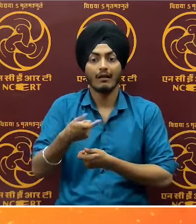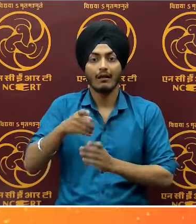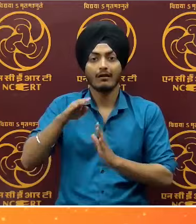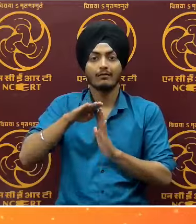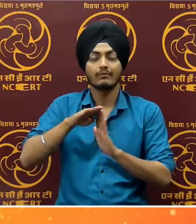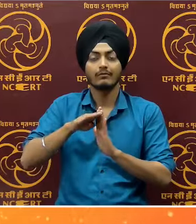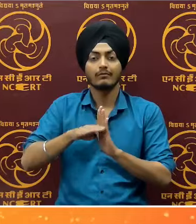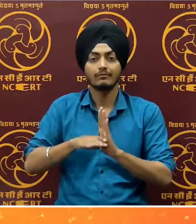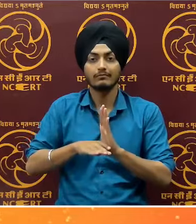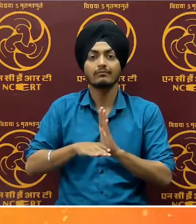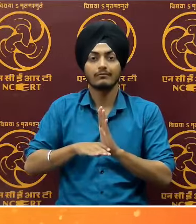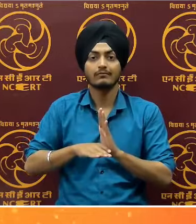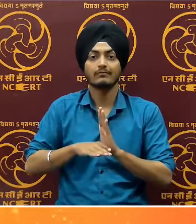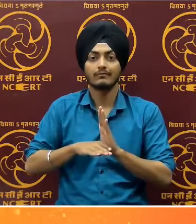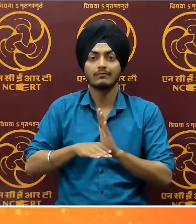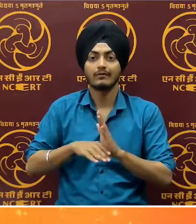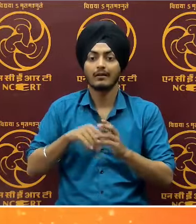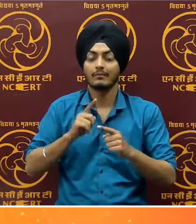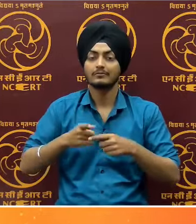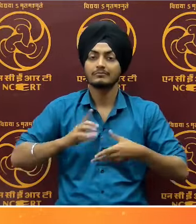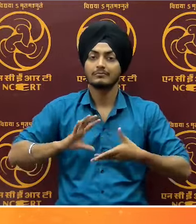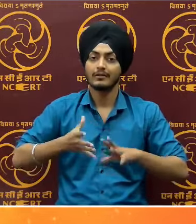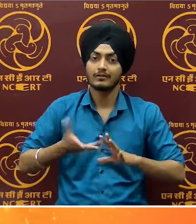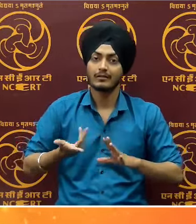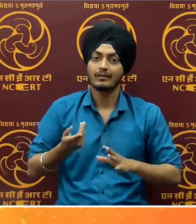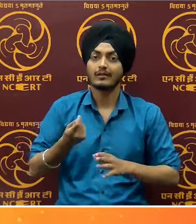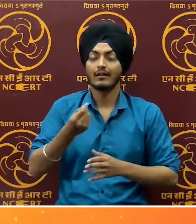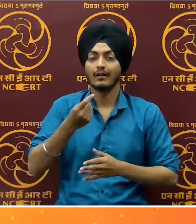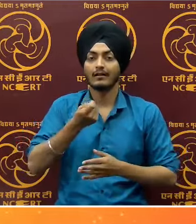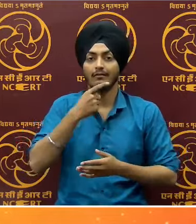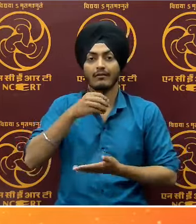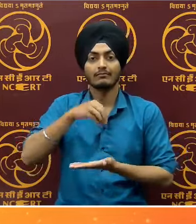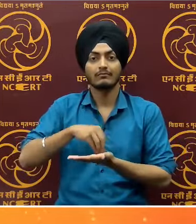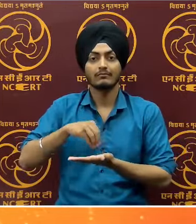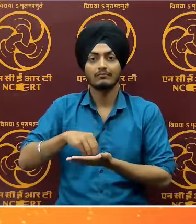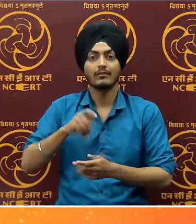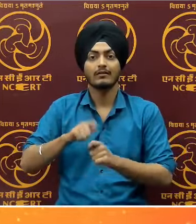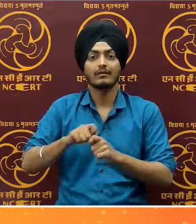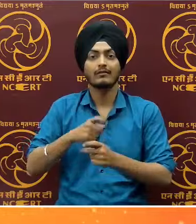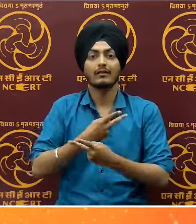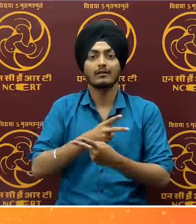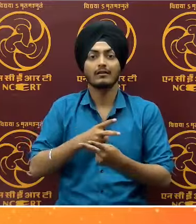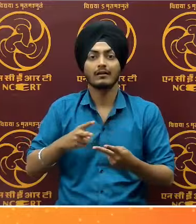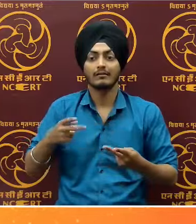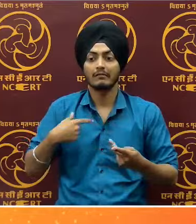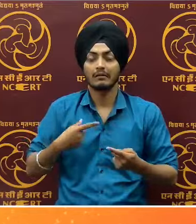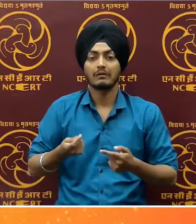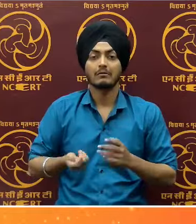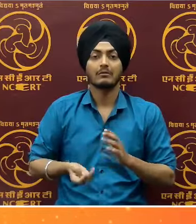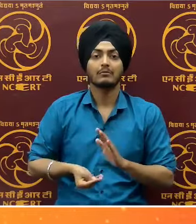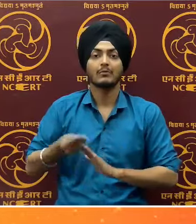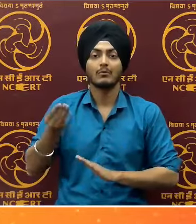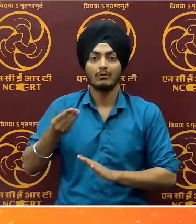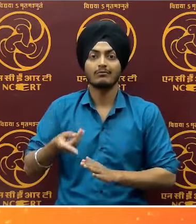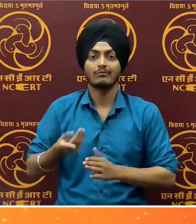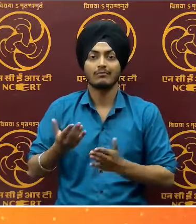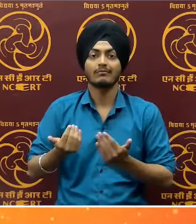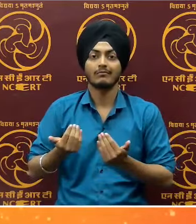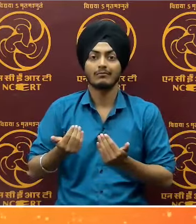these fertilizers, machinery and tools, it makes agriculture as a costly affair, makes it